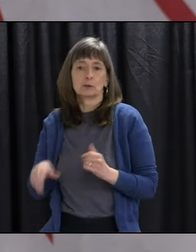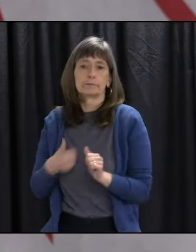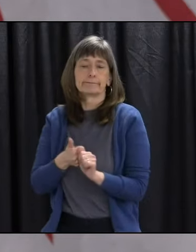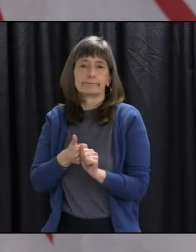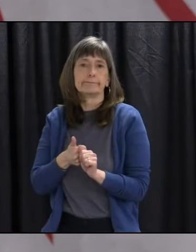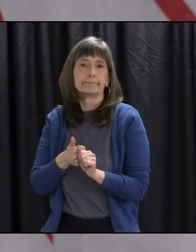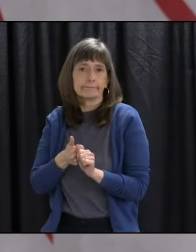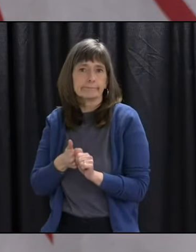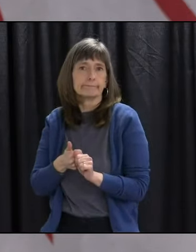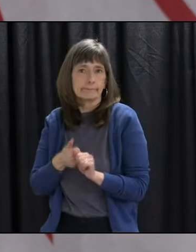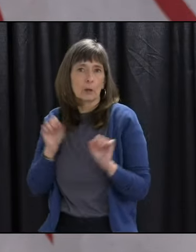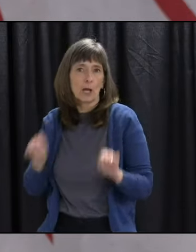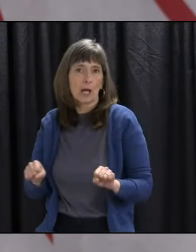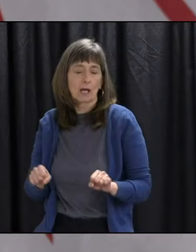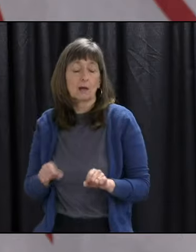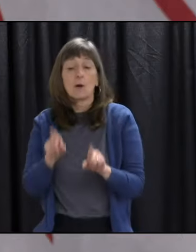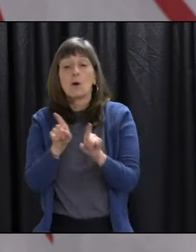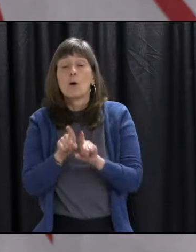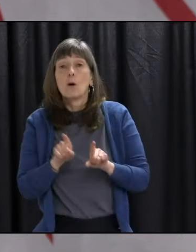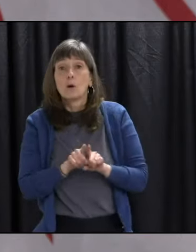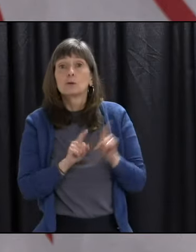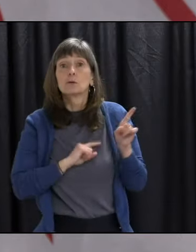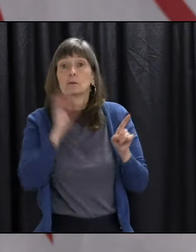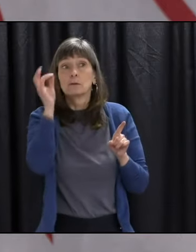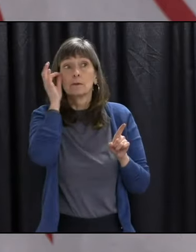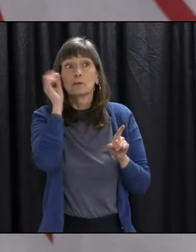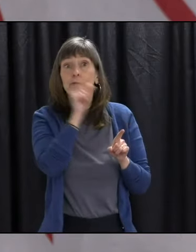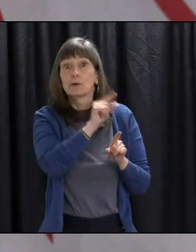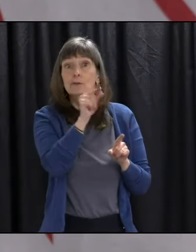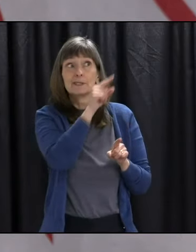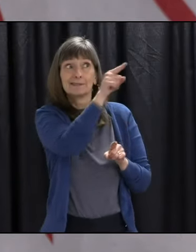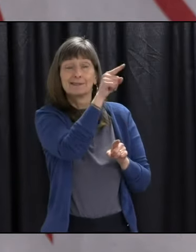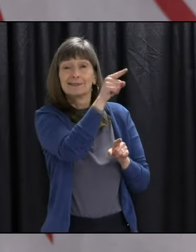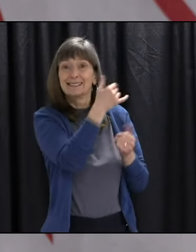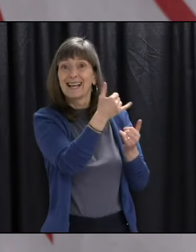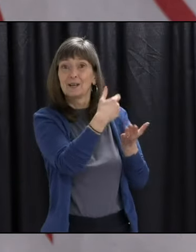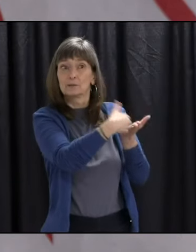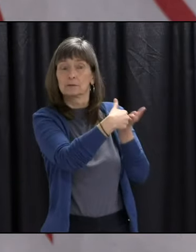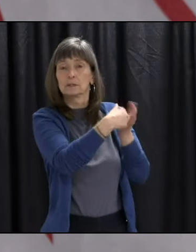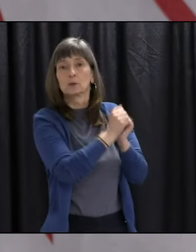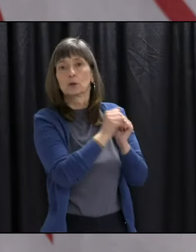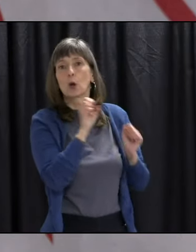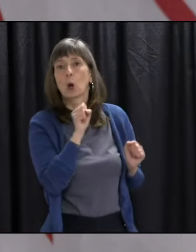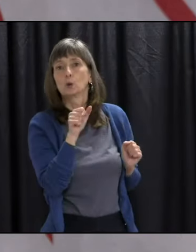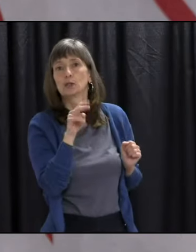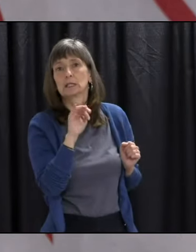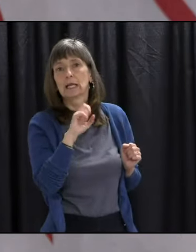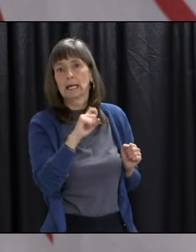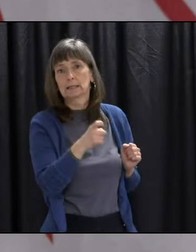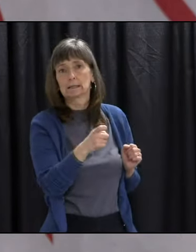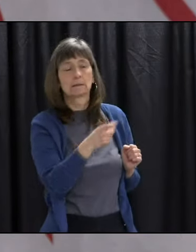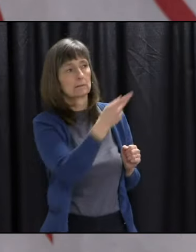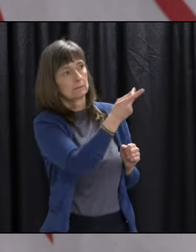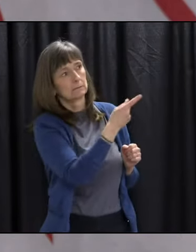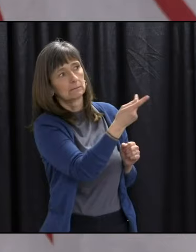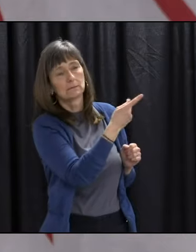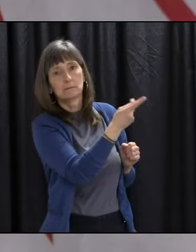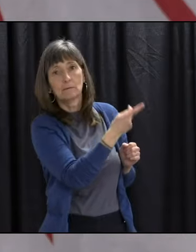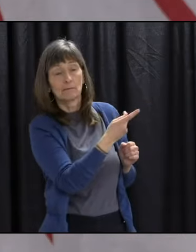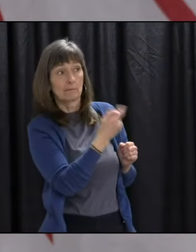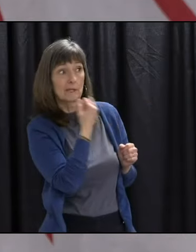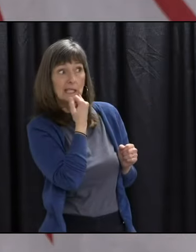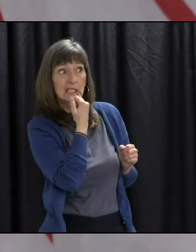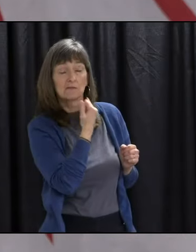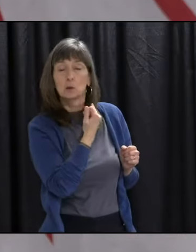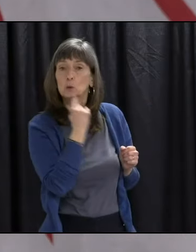course, we're working with the federal government as well to work with OceanX. So there's a lot of discussions ongoing right now, but if there's a disruption or